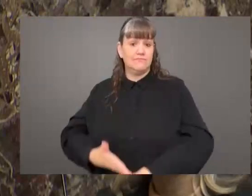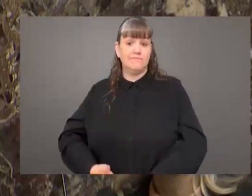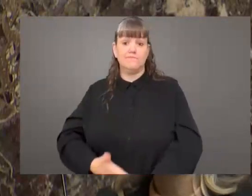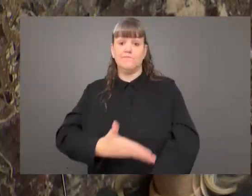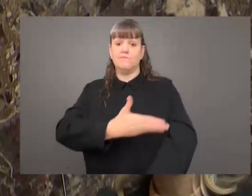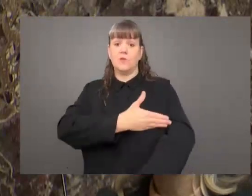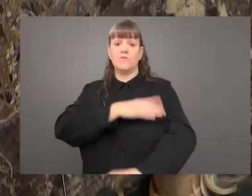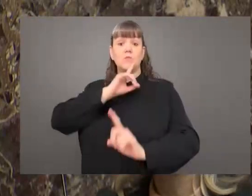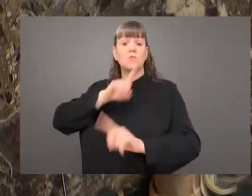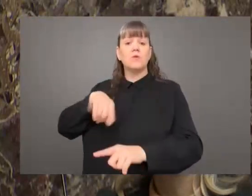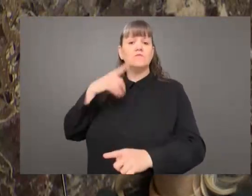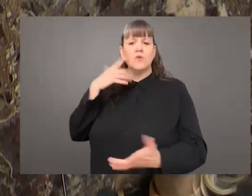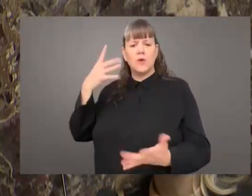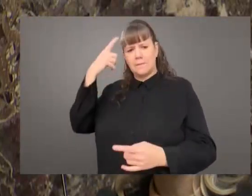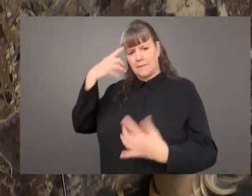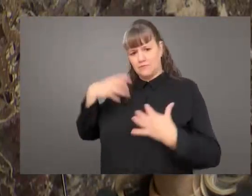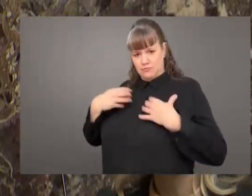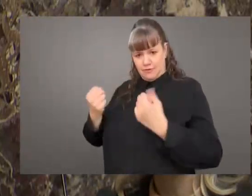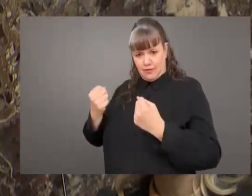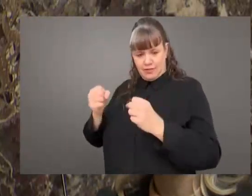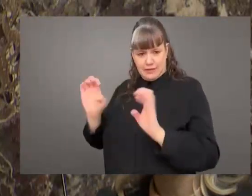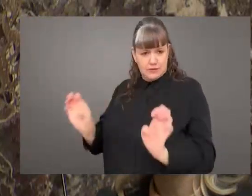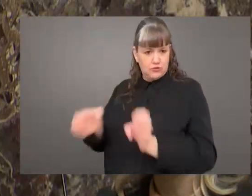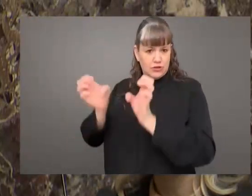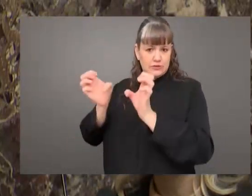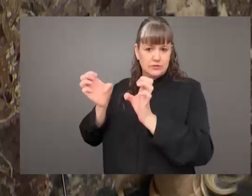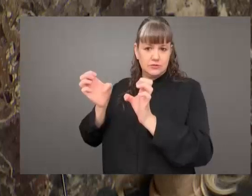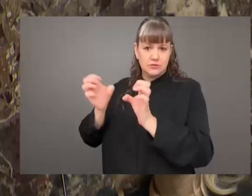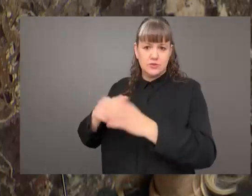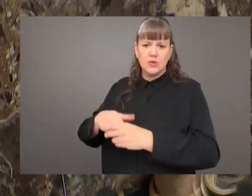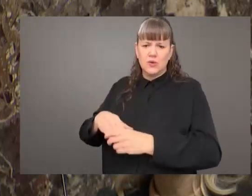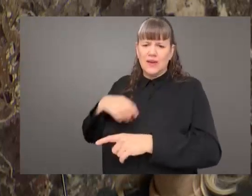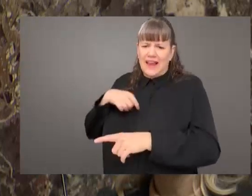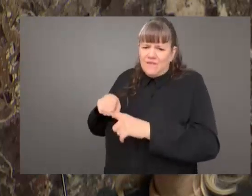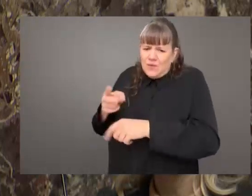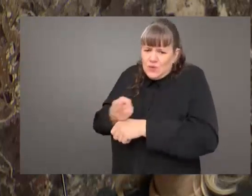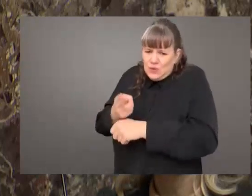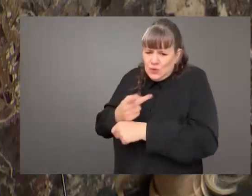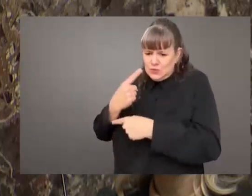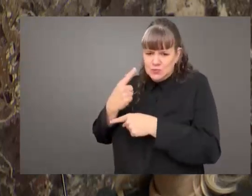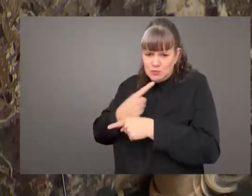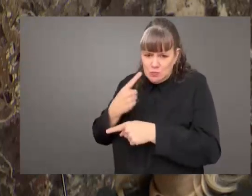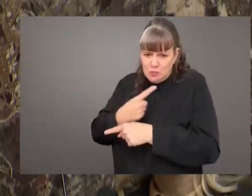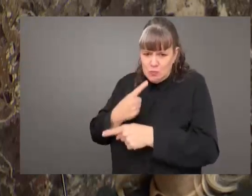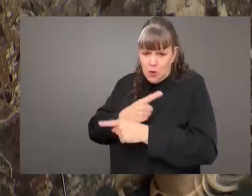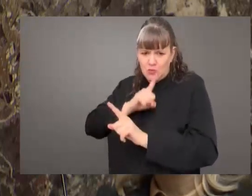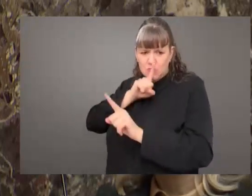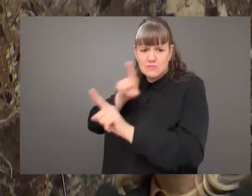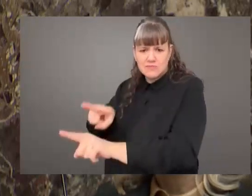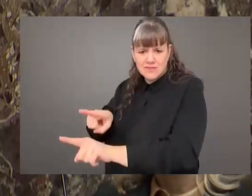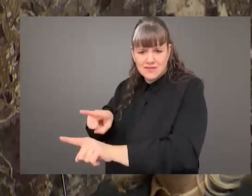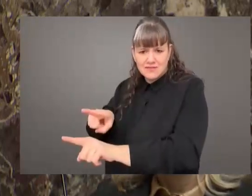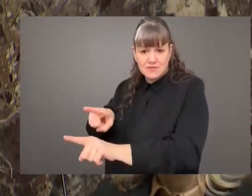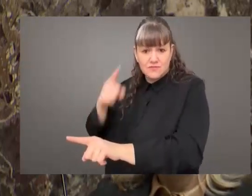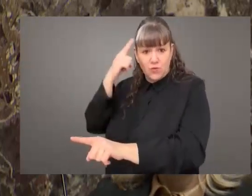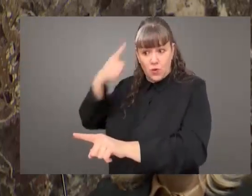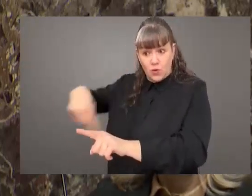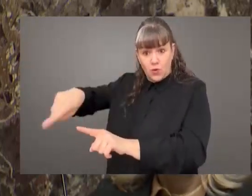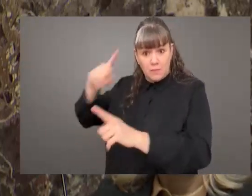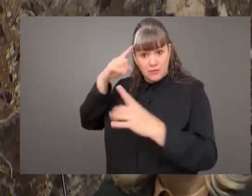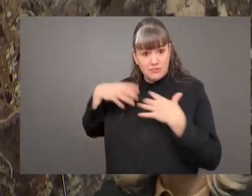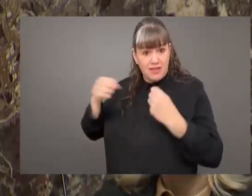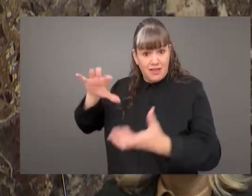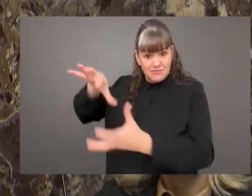must use an appropriate response. A mental health crisis does not often fit into the existing options